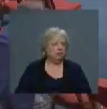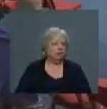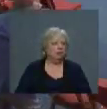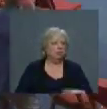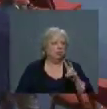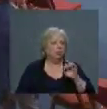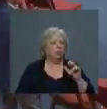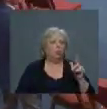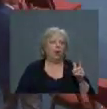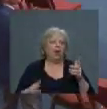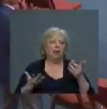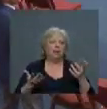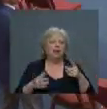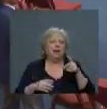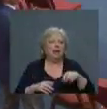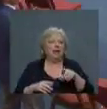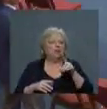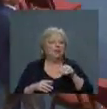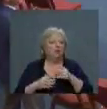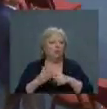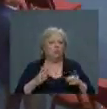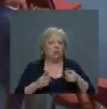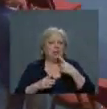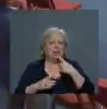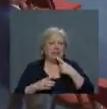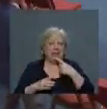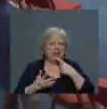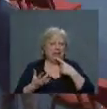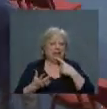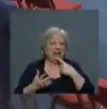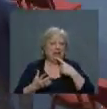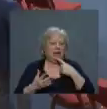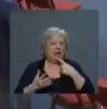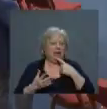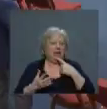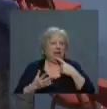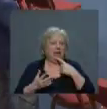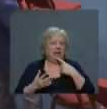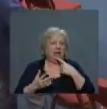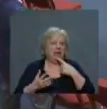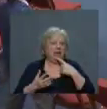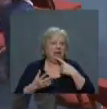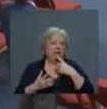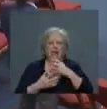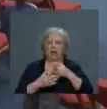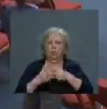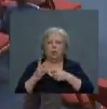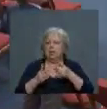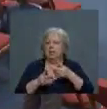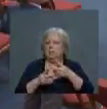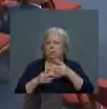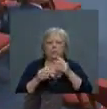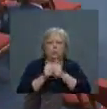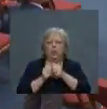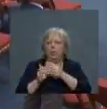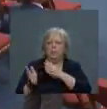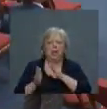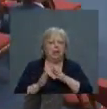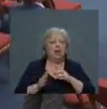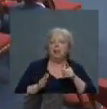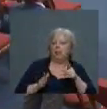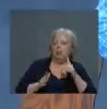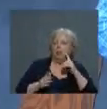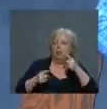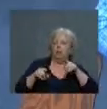Well, he's got to do what he said in the program and what's going to be kept with planning. I don't know, have the right. entire he's, planning. They agreed to